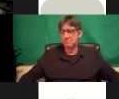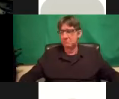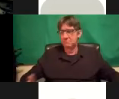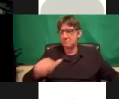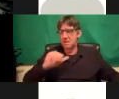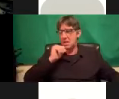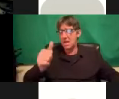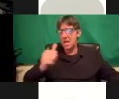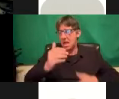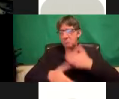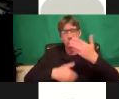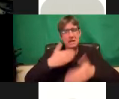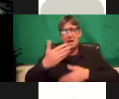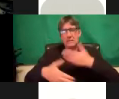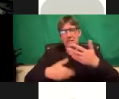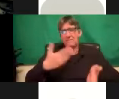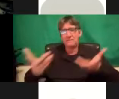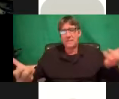straight answer as to what's happening.